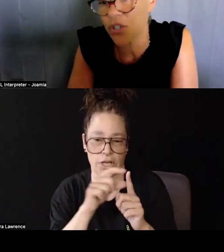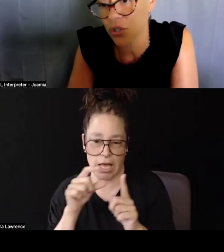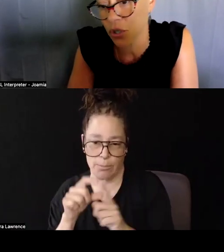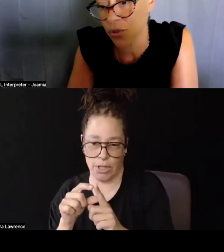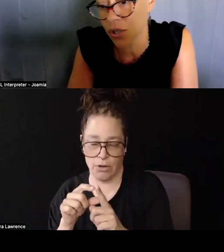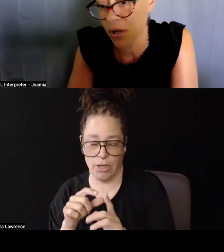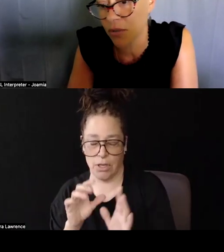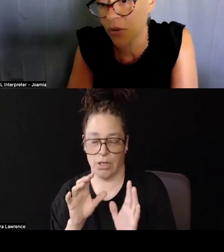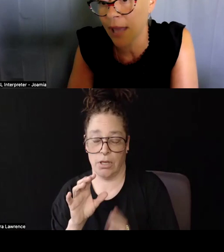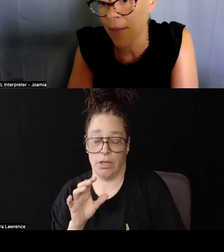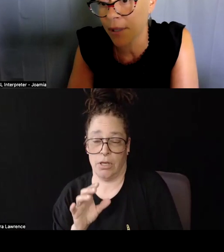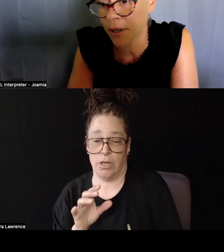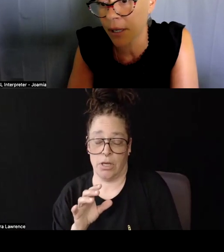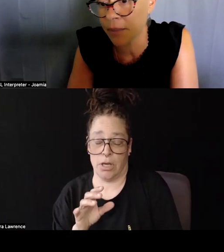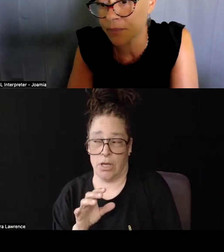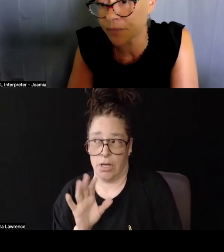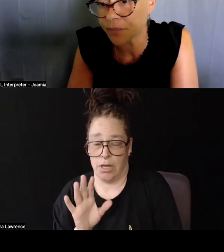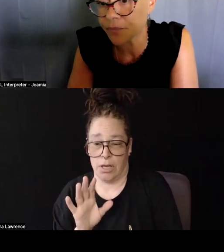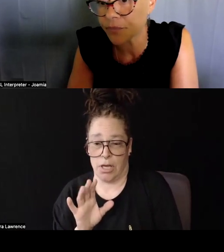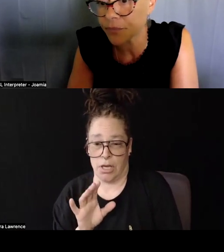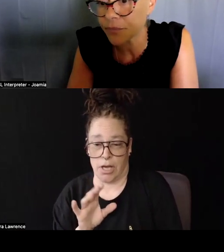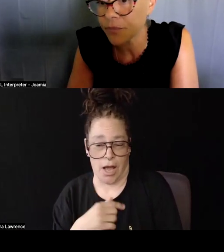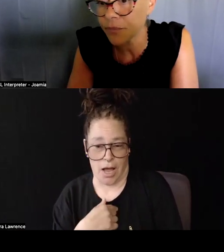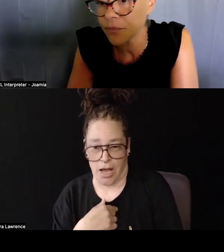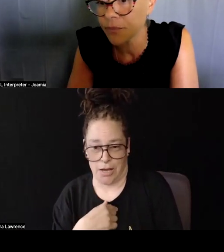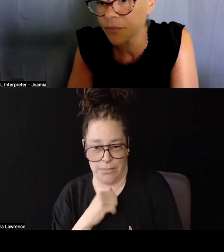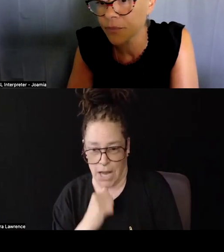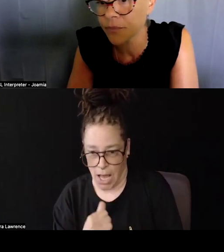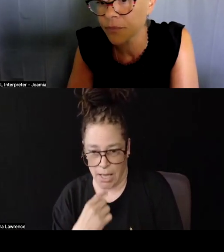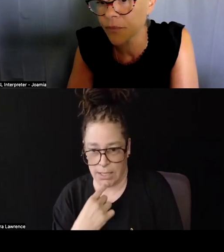you introduce vocabulary.